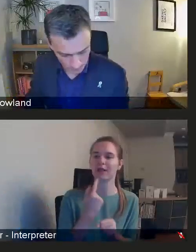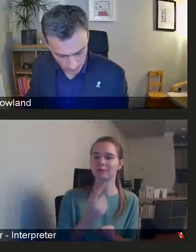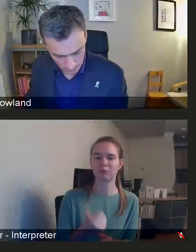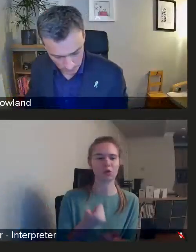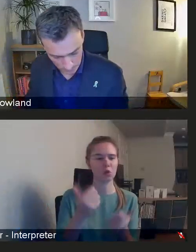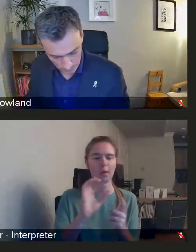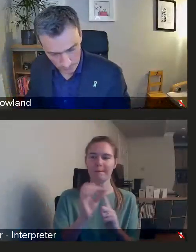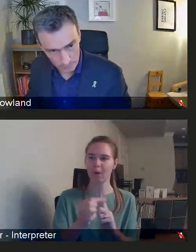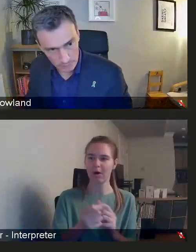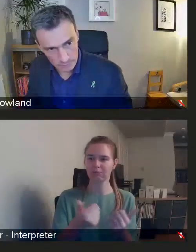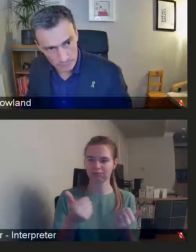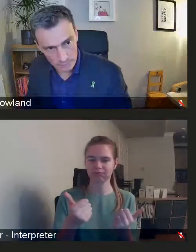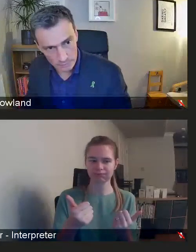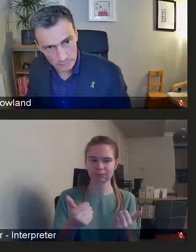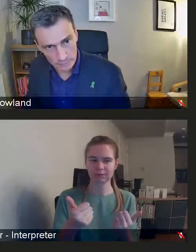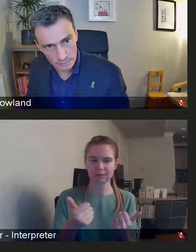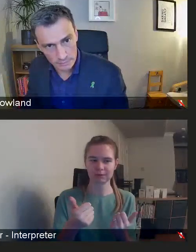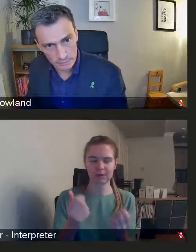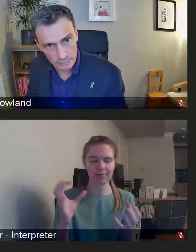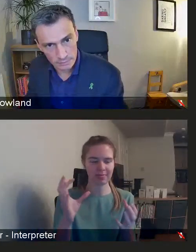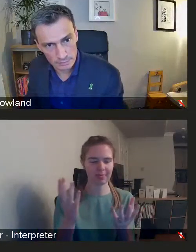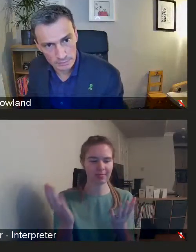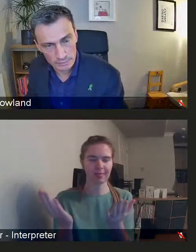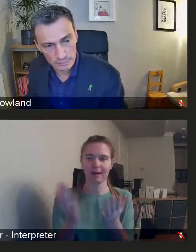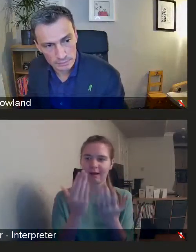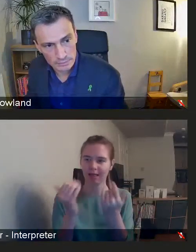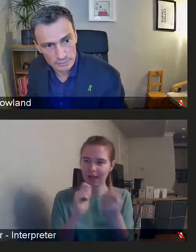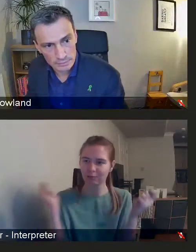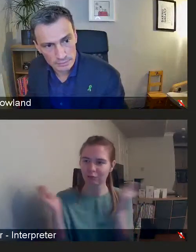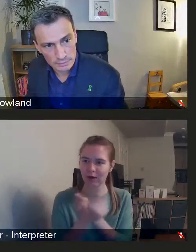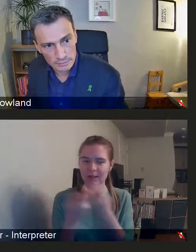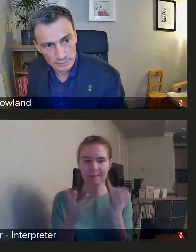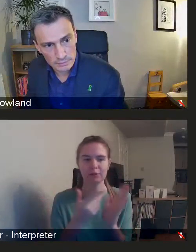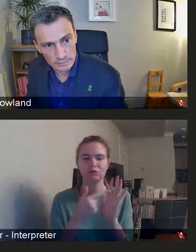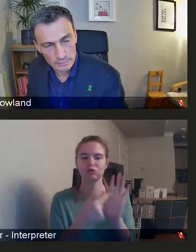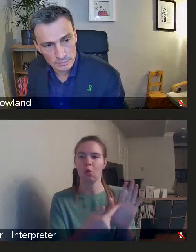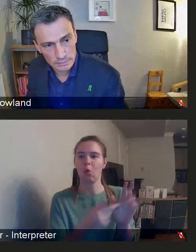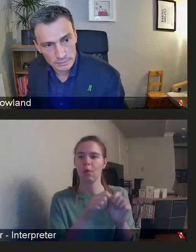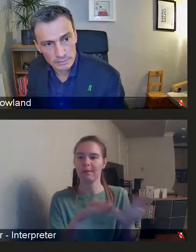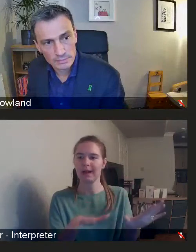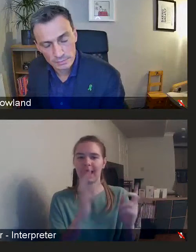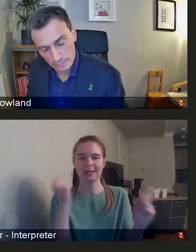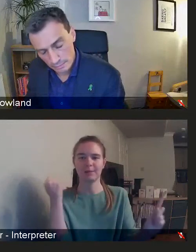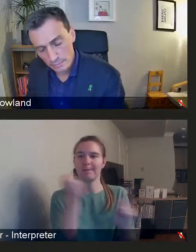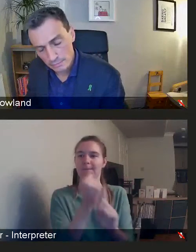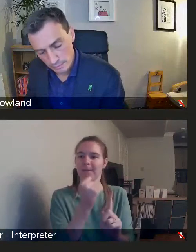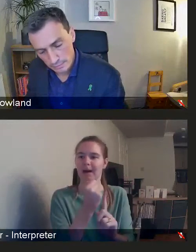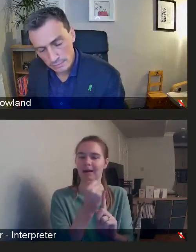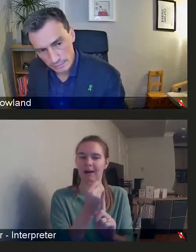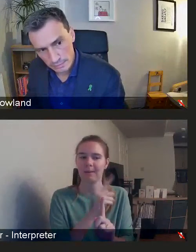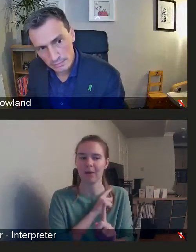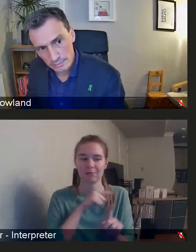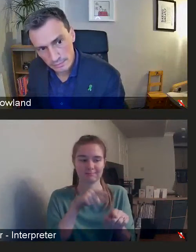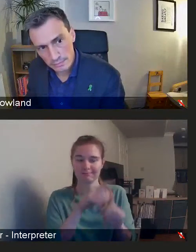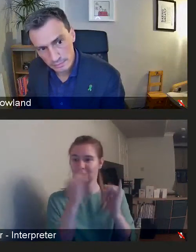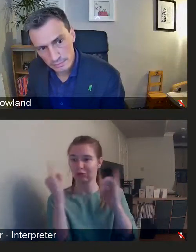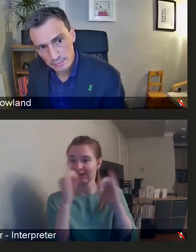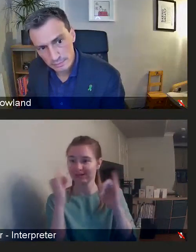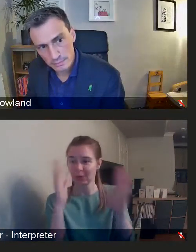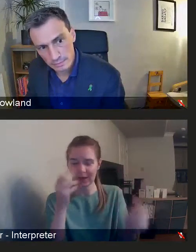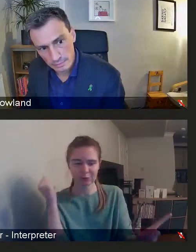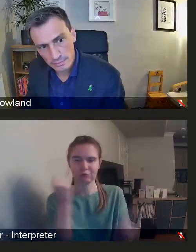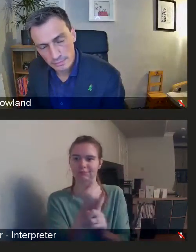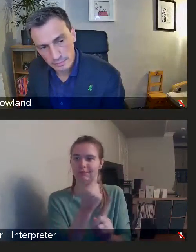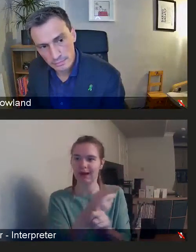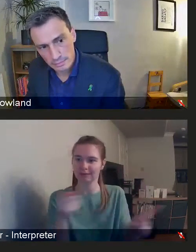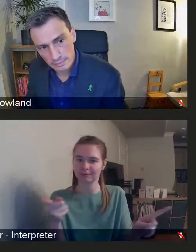things like climate crisis portrayed in the media, it has to be hard hitting because it is a crisis. You need to wake people up